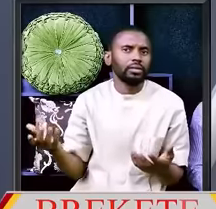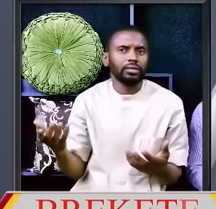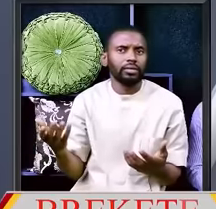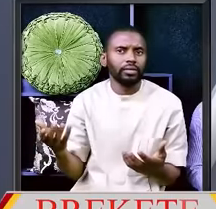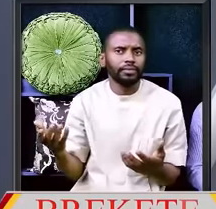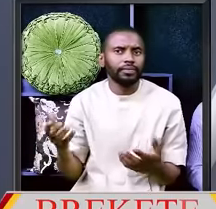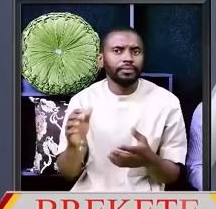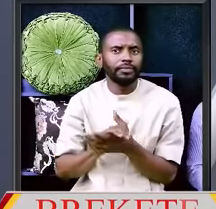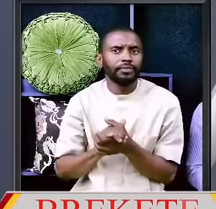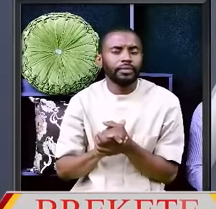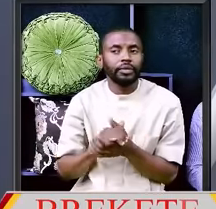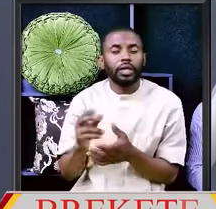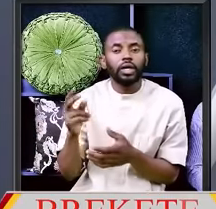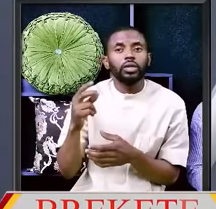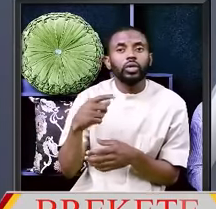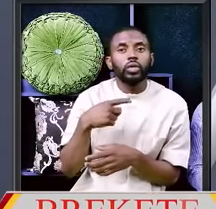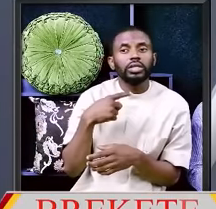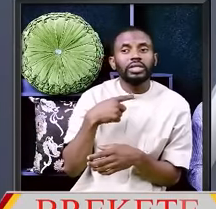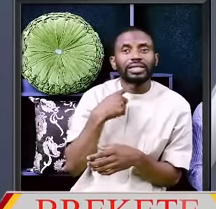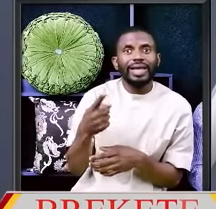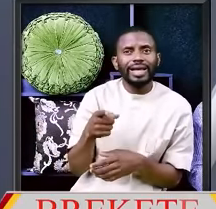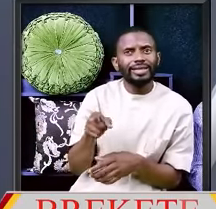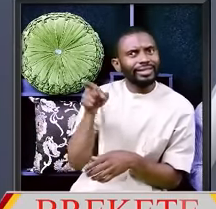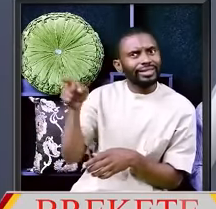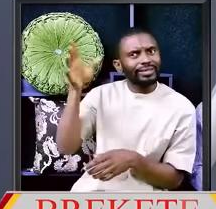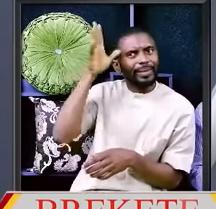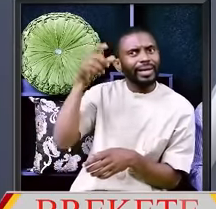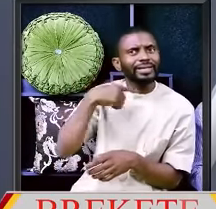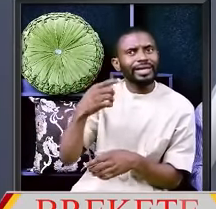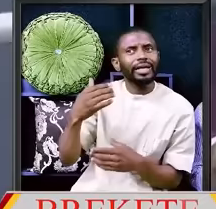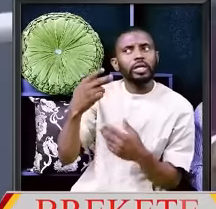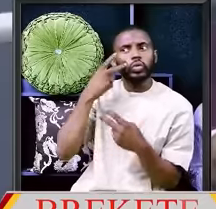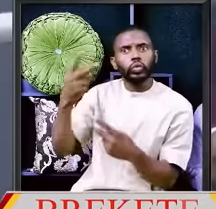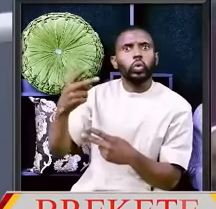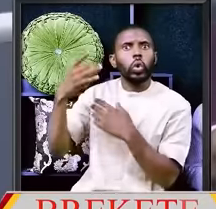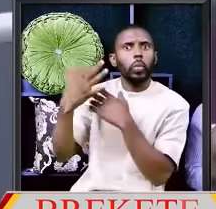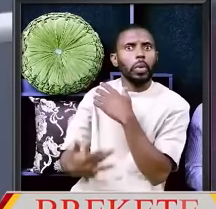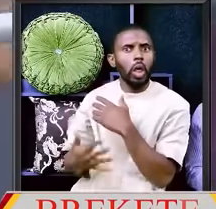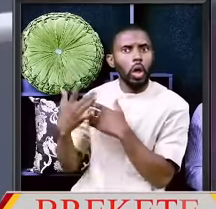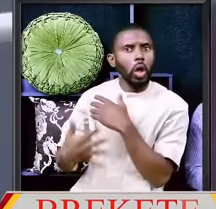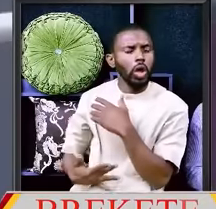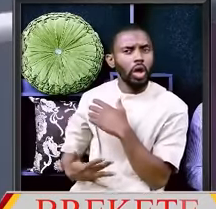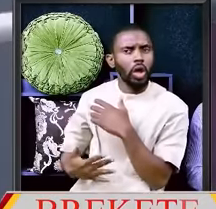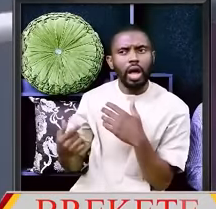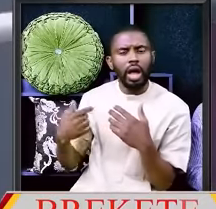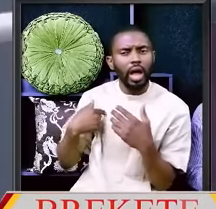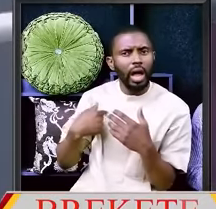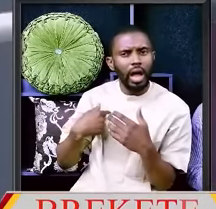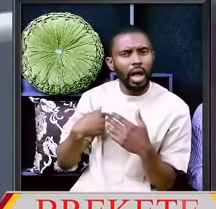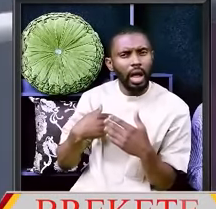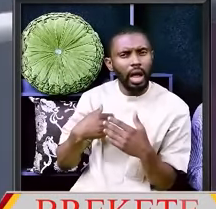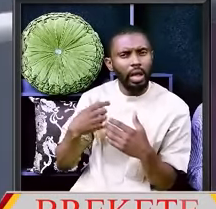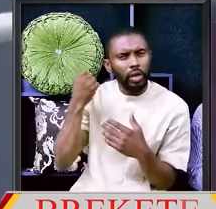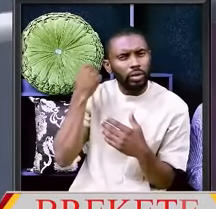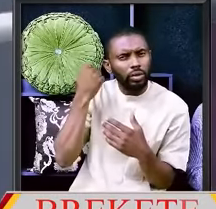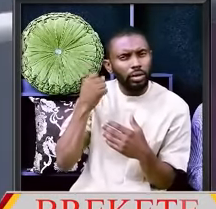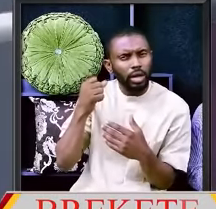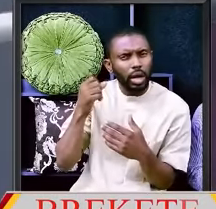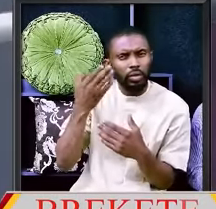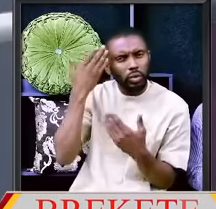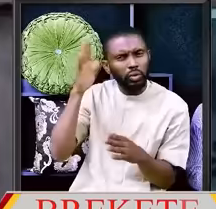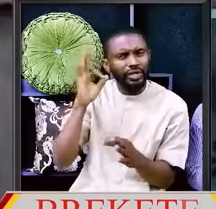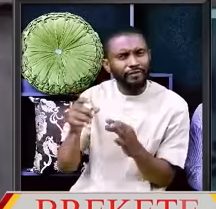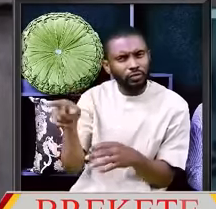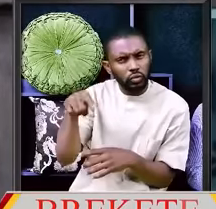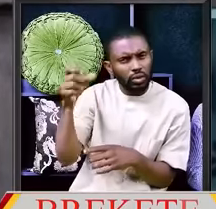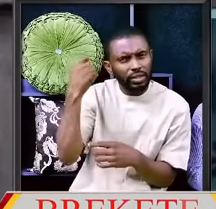die. He say he see blood. Now they are safe, ordinary president. I don't know whether you understand. Yes, sir. You know, say